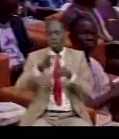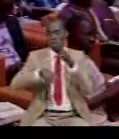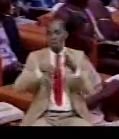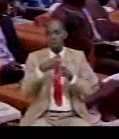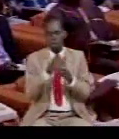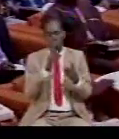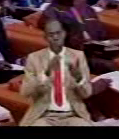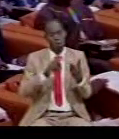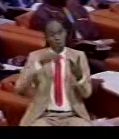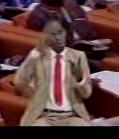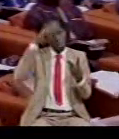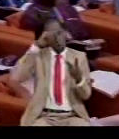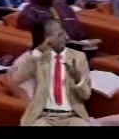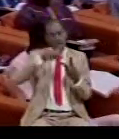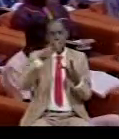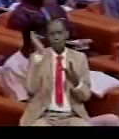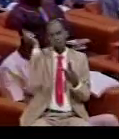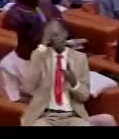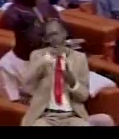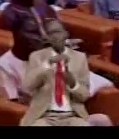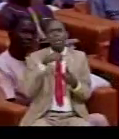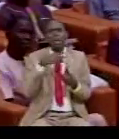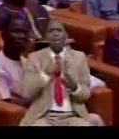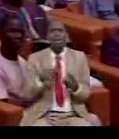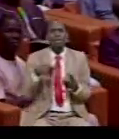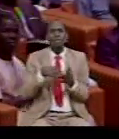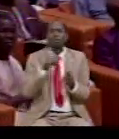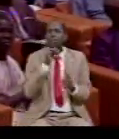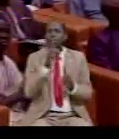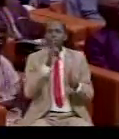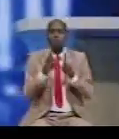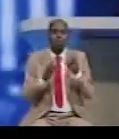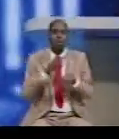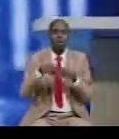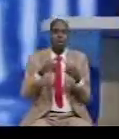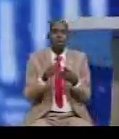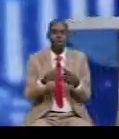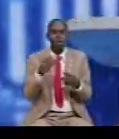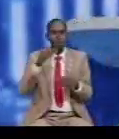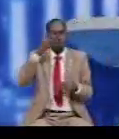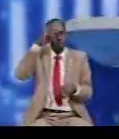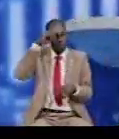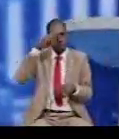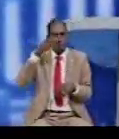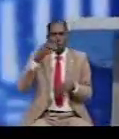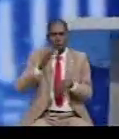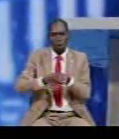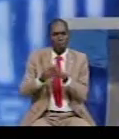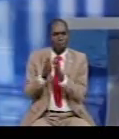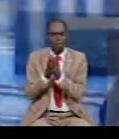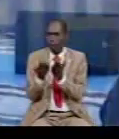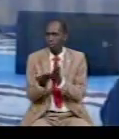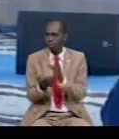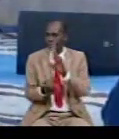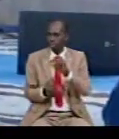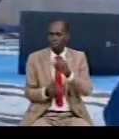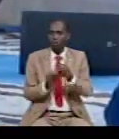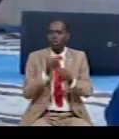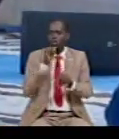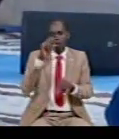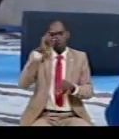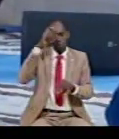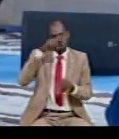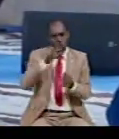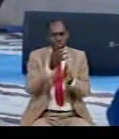foolish. And it's not talking about the wisdom of books, the wisdom you gather from the